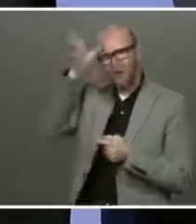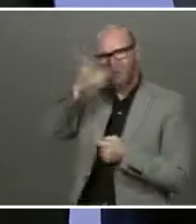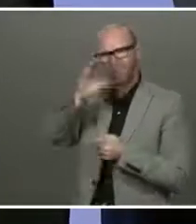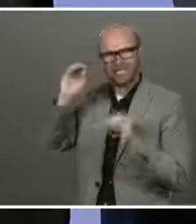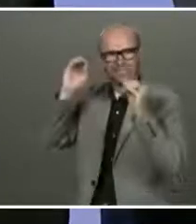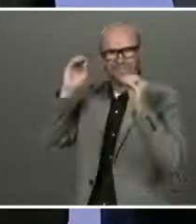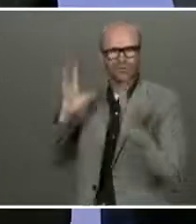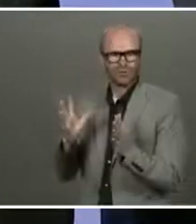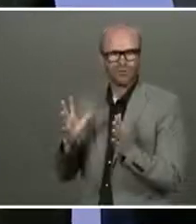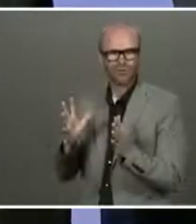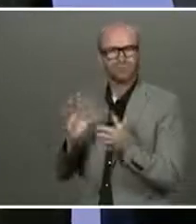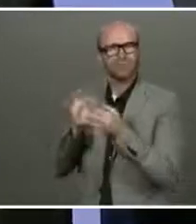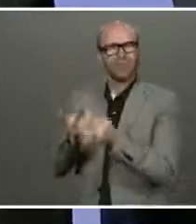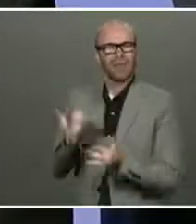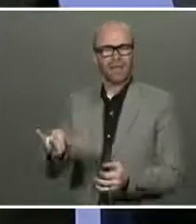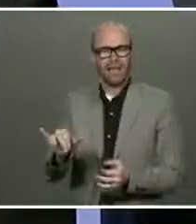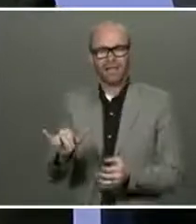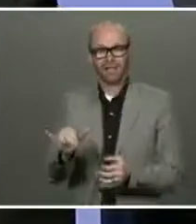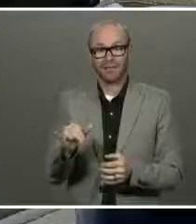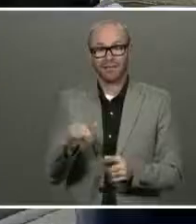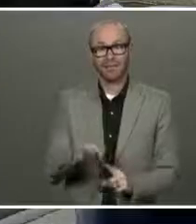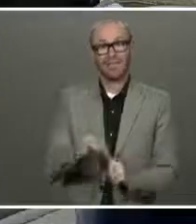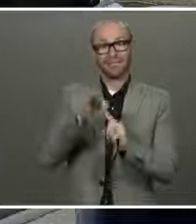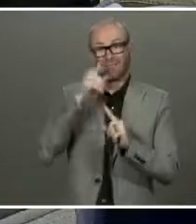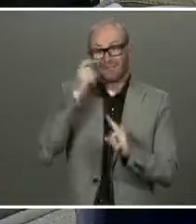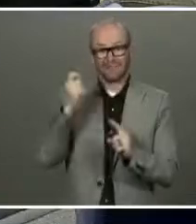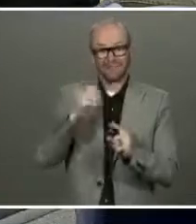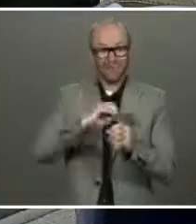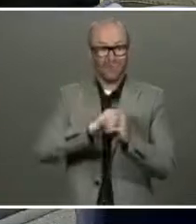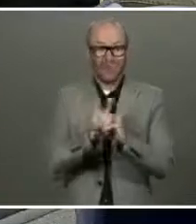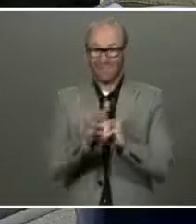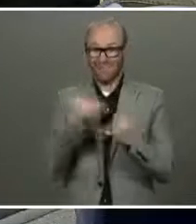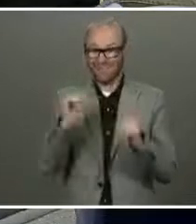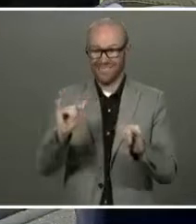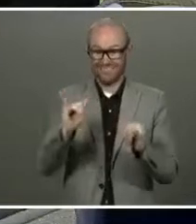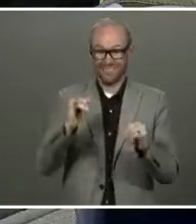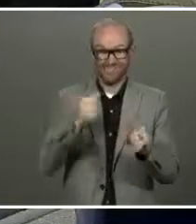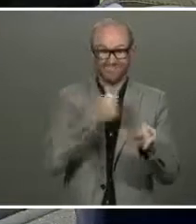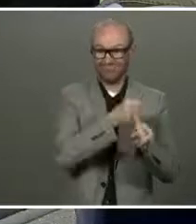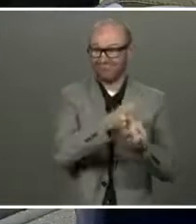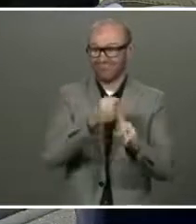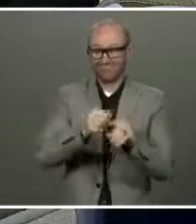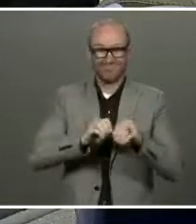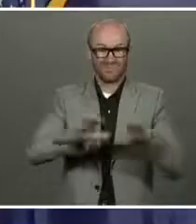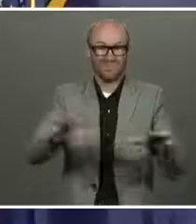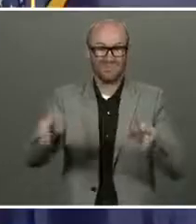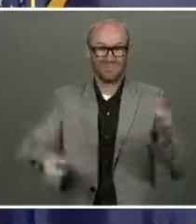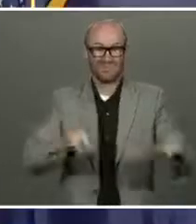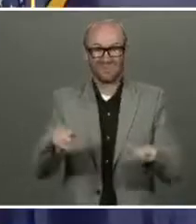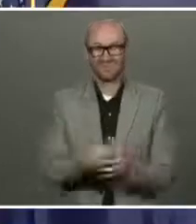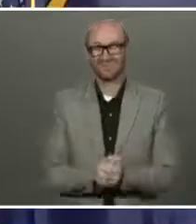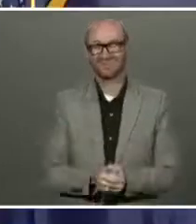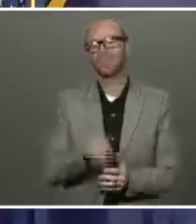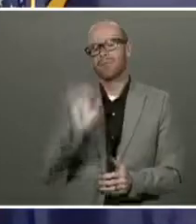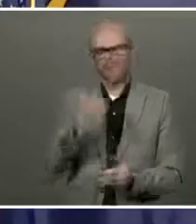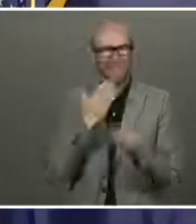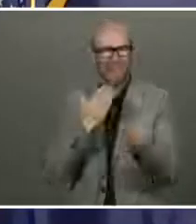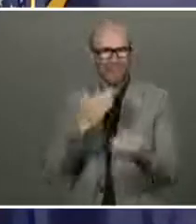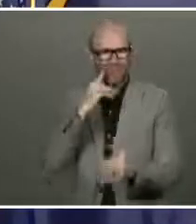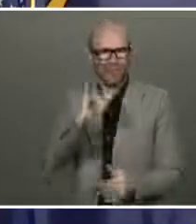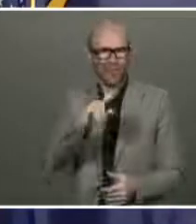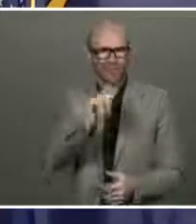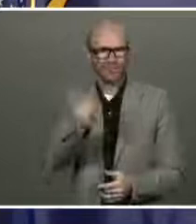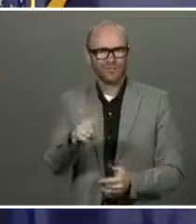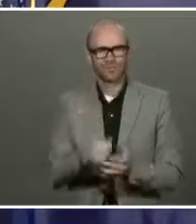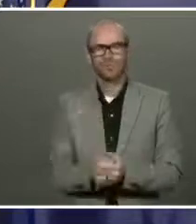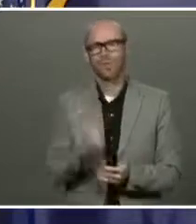in general, especially when Uvalde shooting still feels so close? Yeah. Thank you for bringing that up. So one of the resources